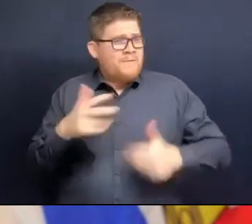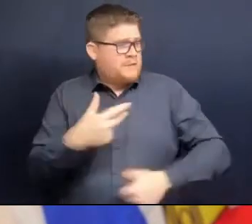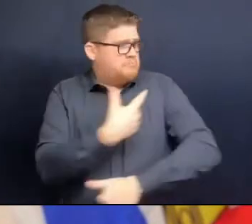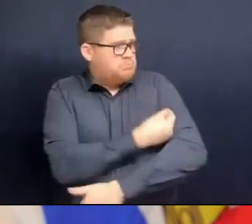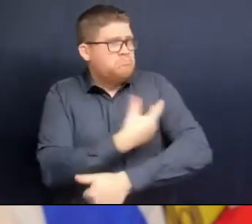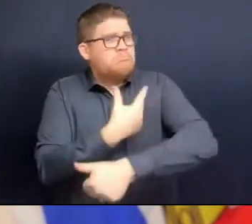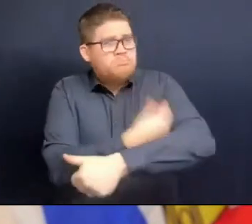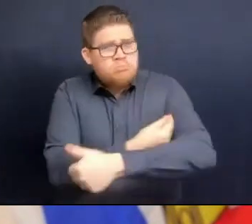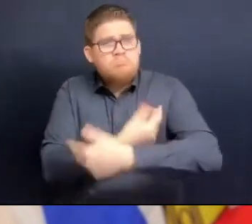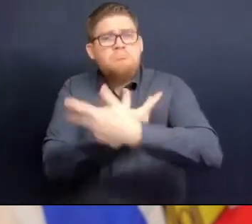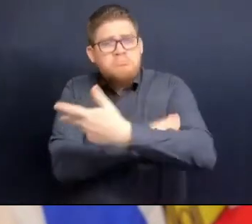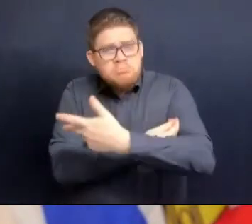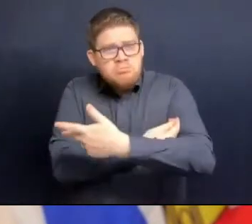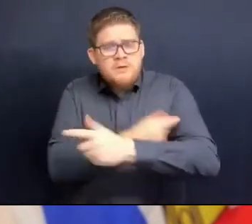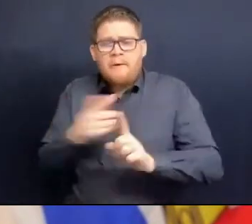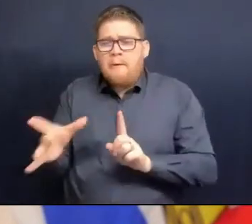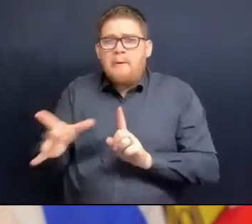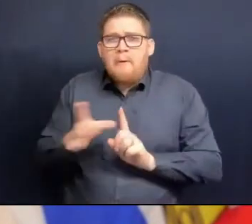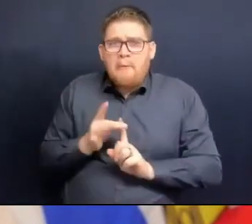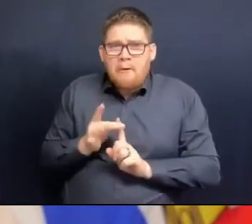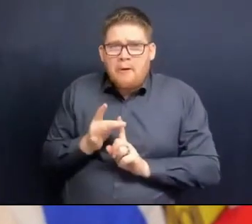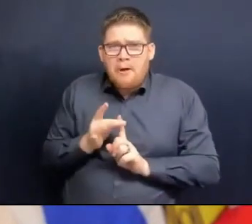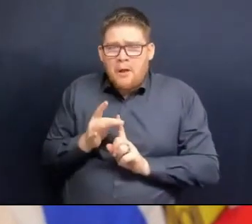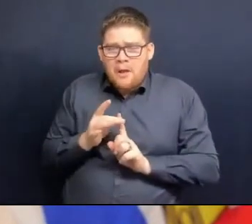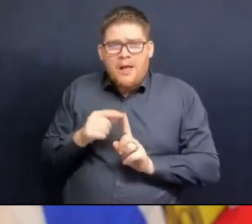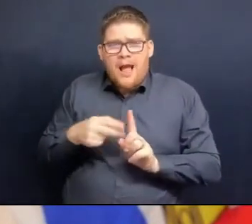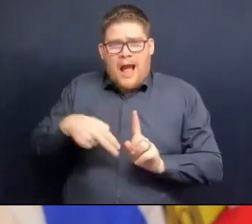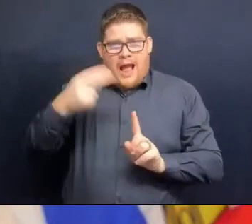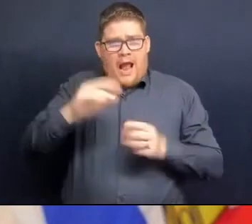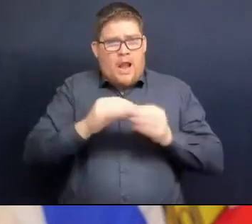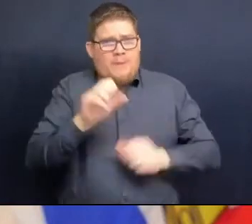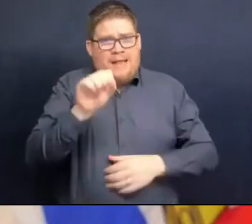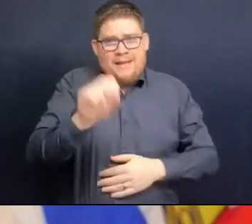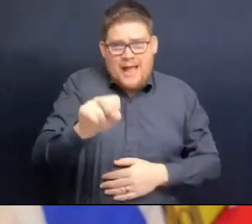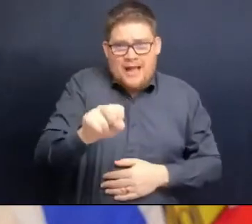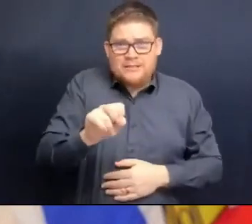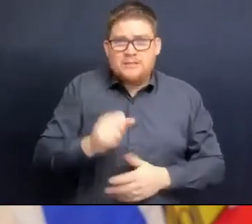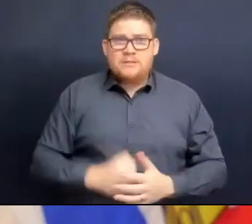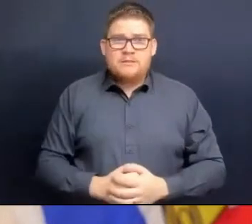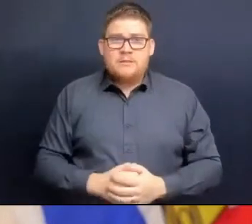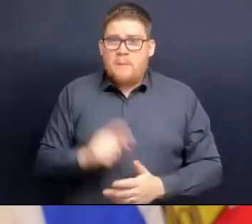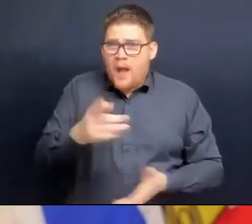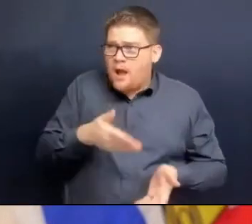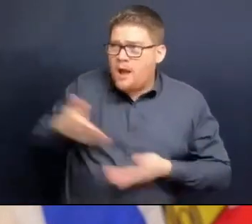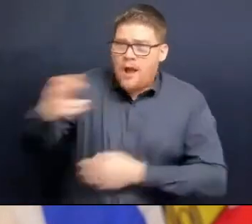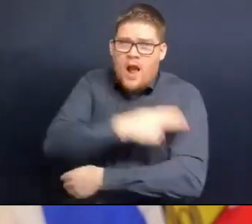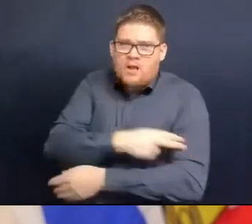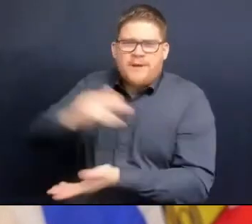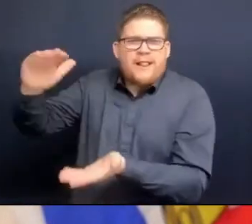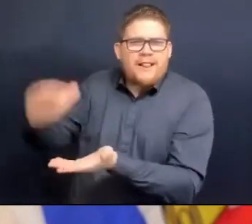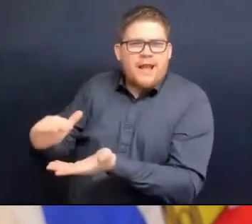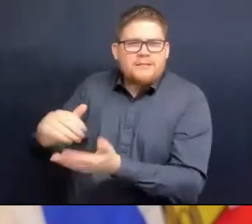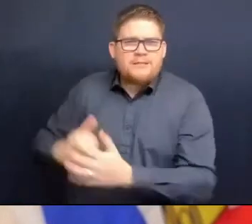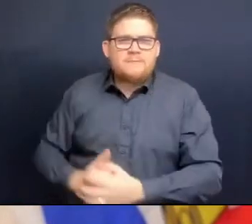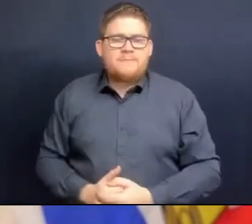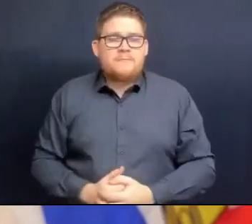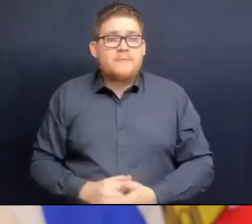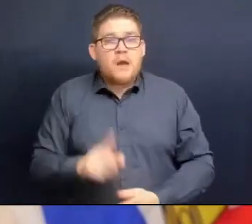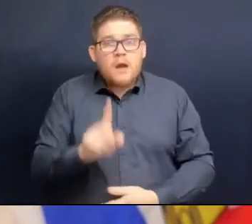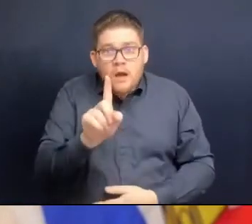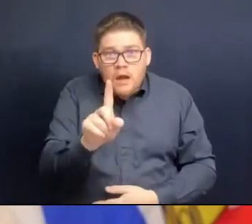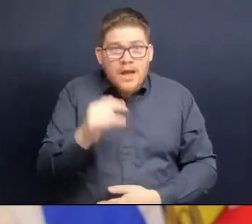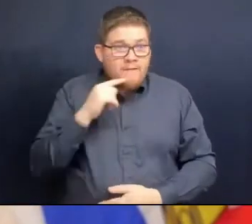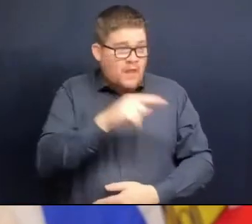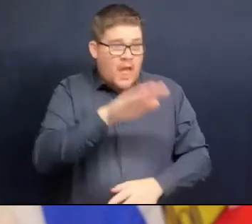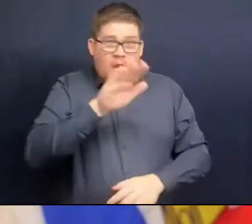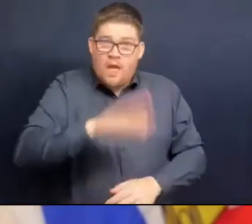infection from vaccine, if we had not had that protection of vaccination, our hospitals would have been